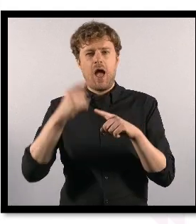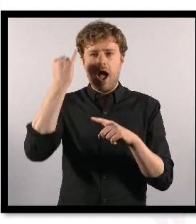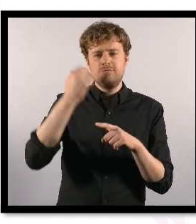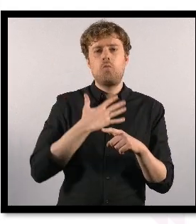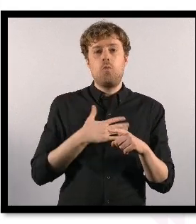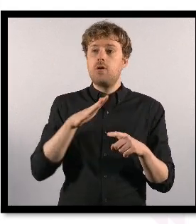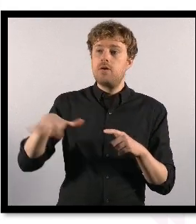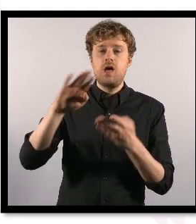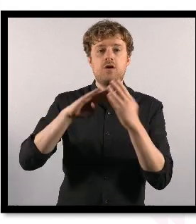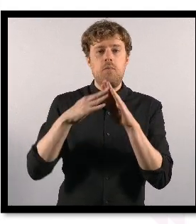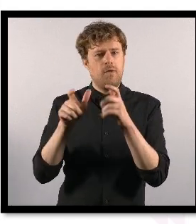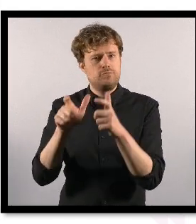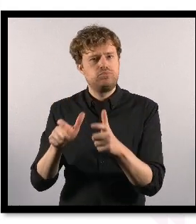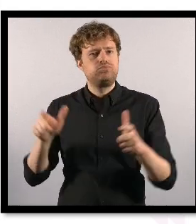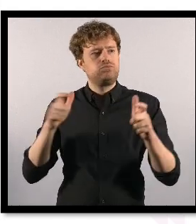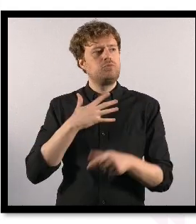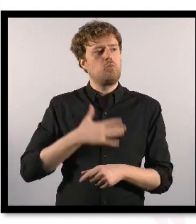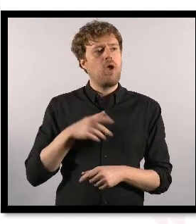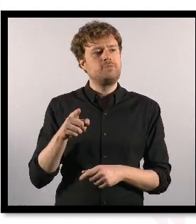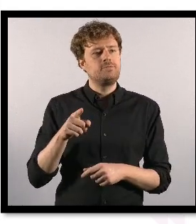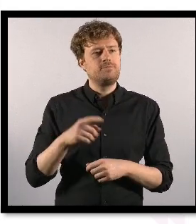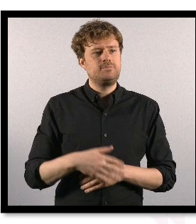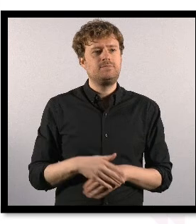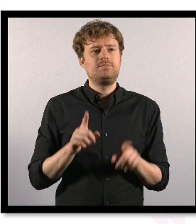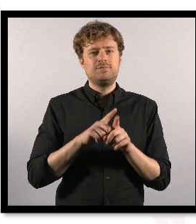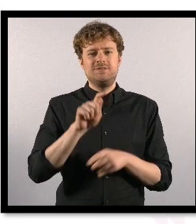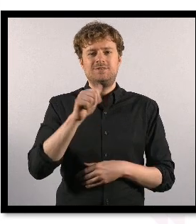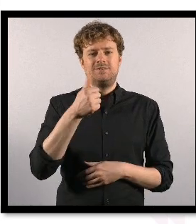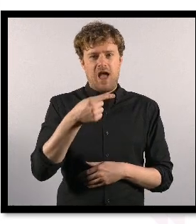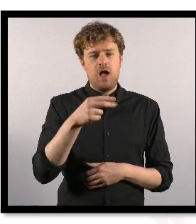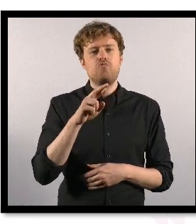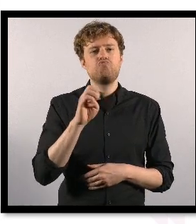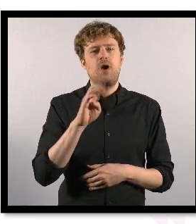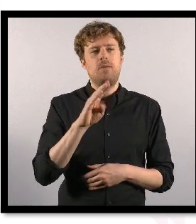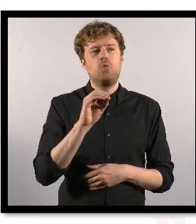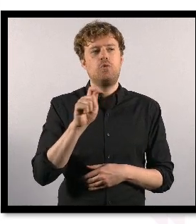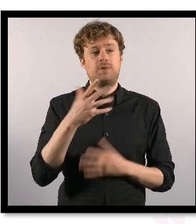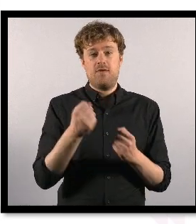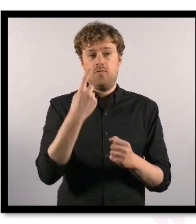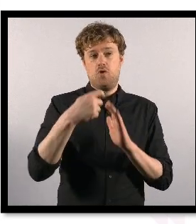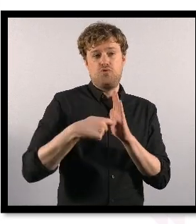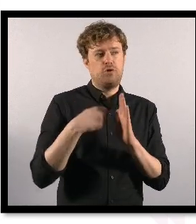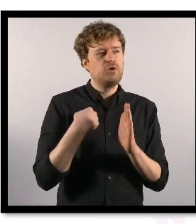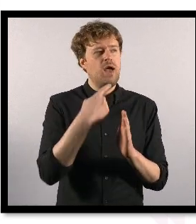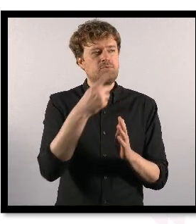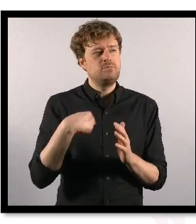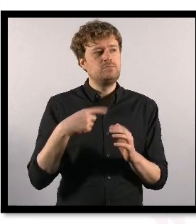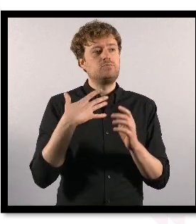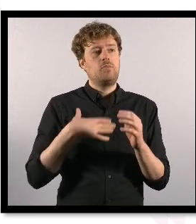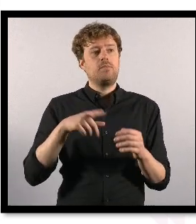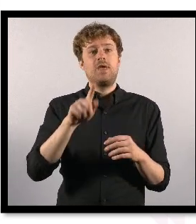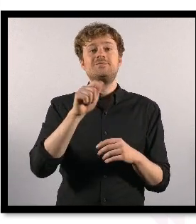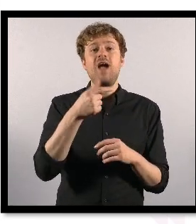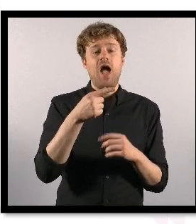of community groups, sub-projects, and initiatives. We aim to have a greater focus and actually more closer collaboration